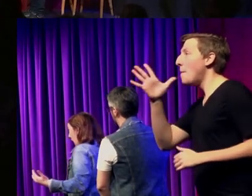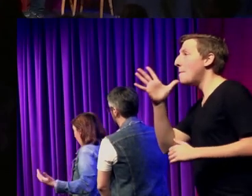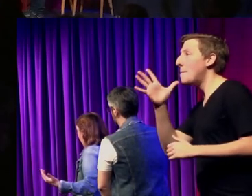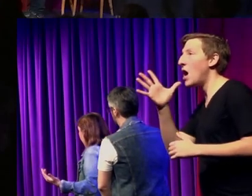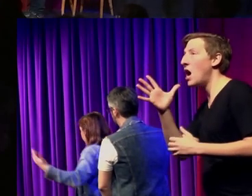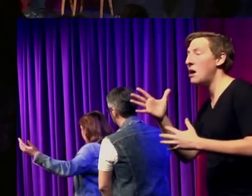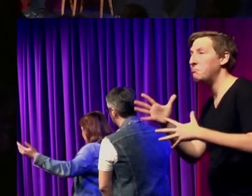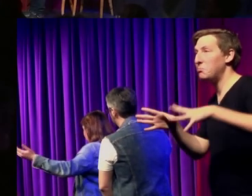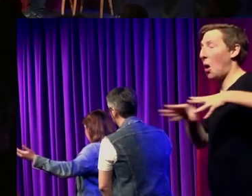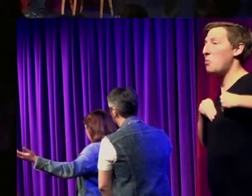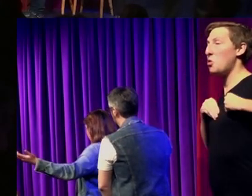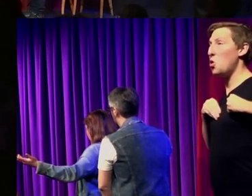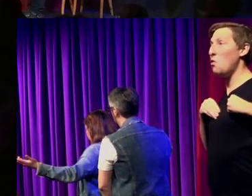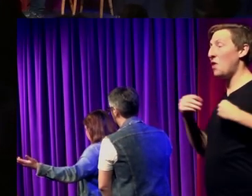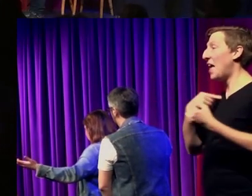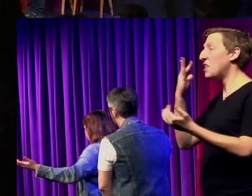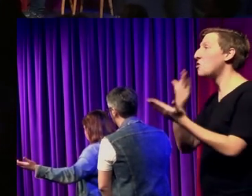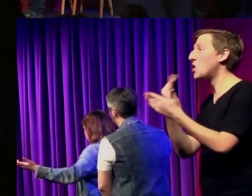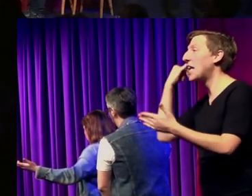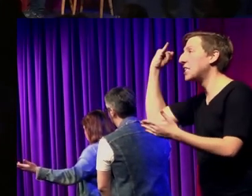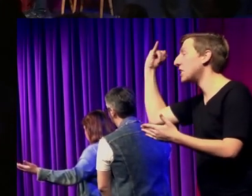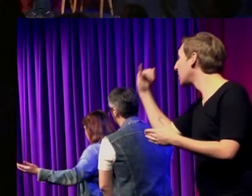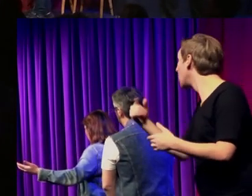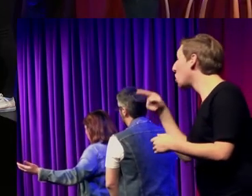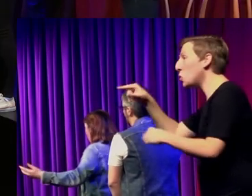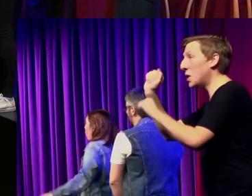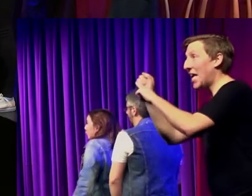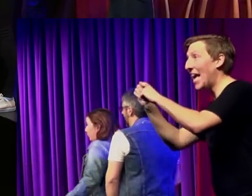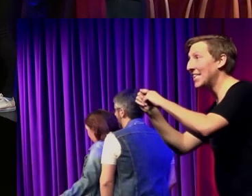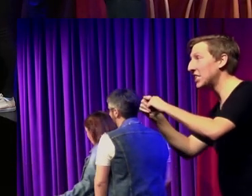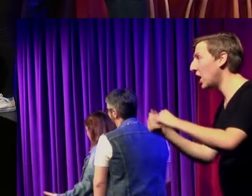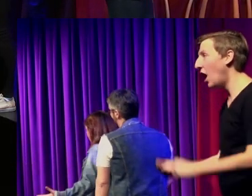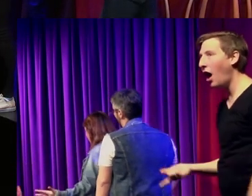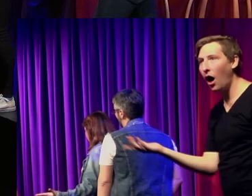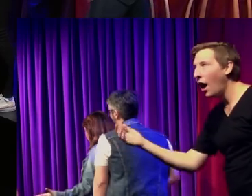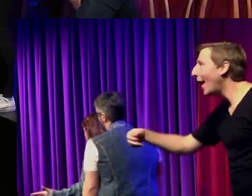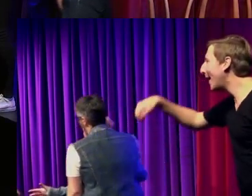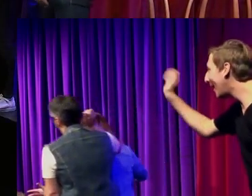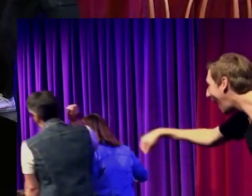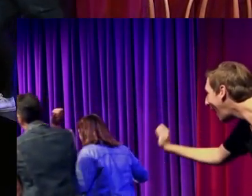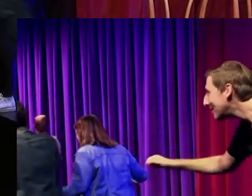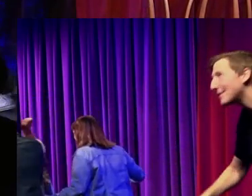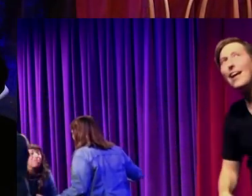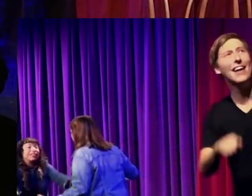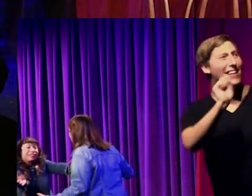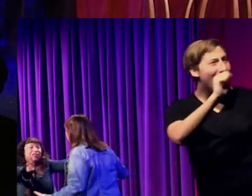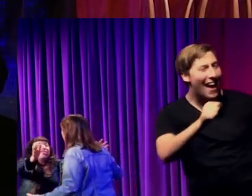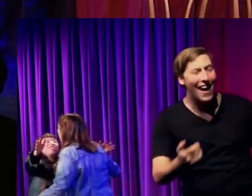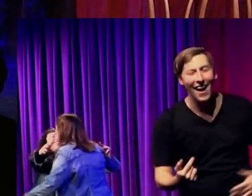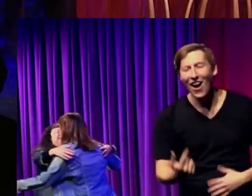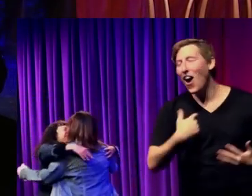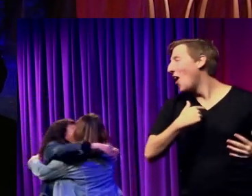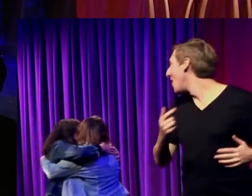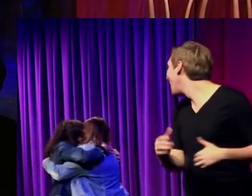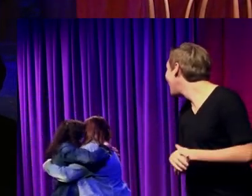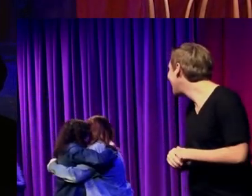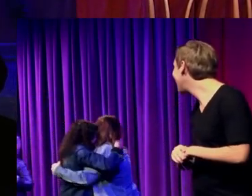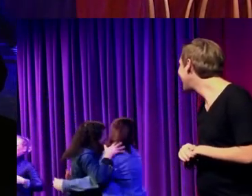Good idea. Well, duh! Are you saying yes? Well, duh! Oh my God, duh! Me too! Hey,